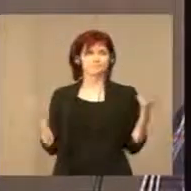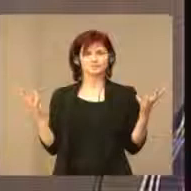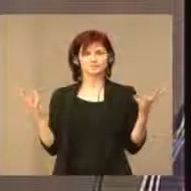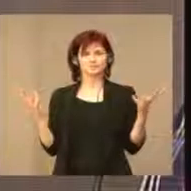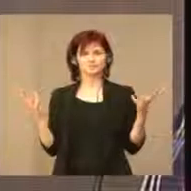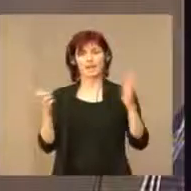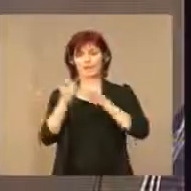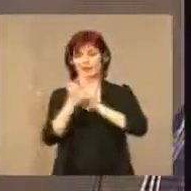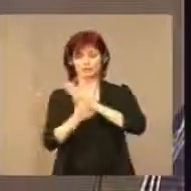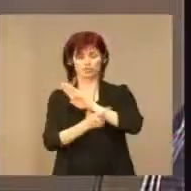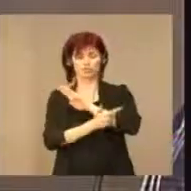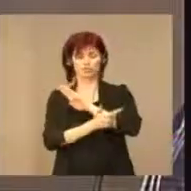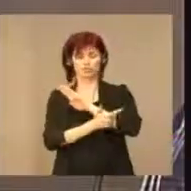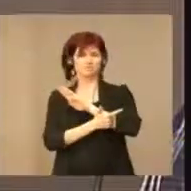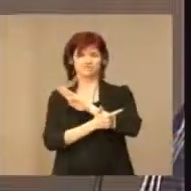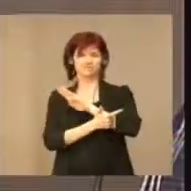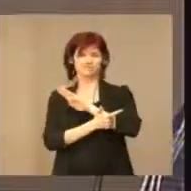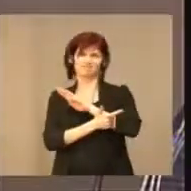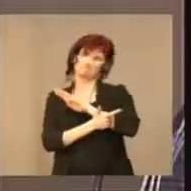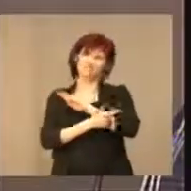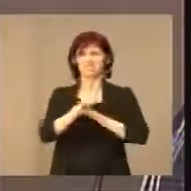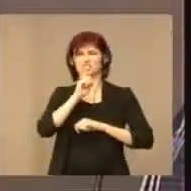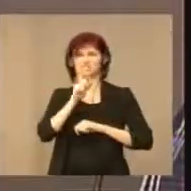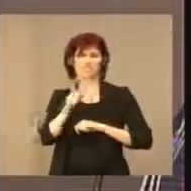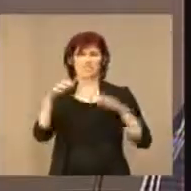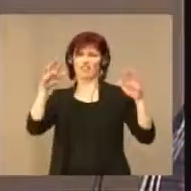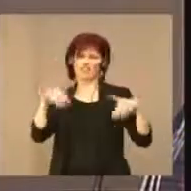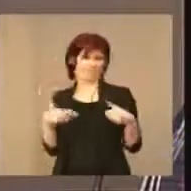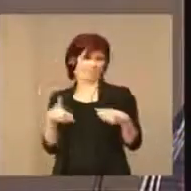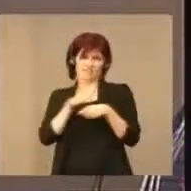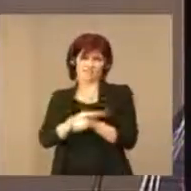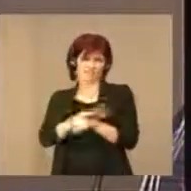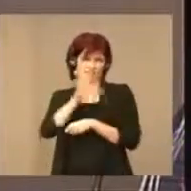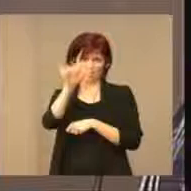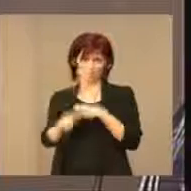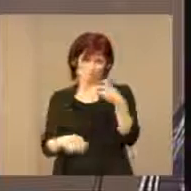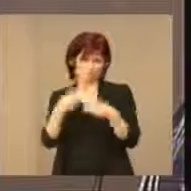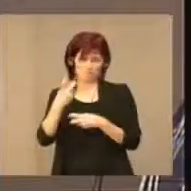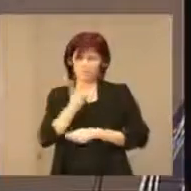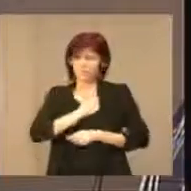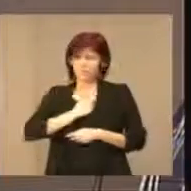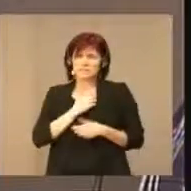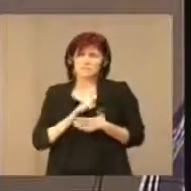The legislation's not intended to cover issues like that, Dale, to be very honest with you.